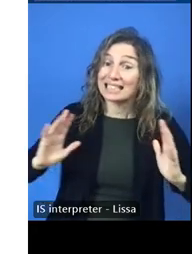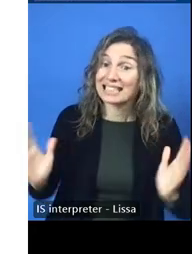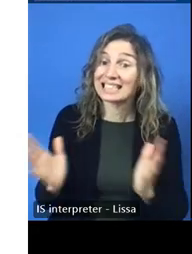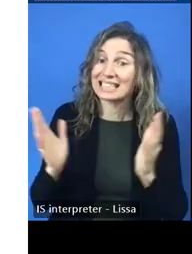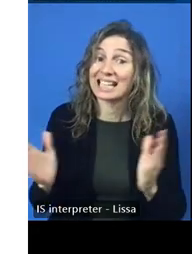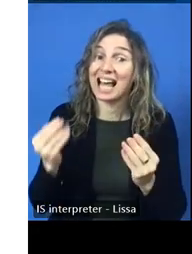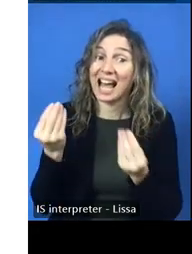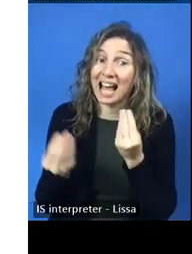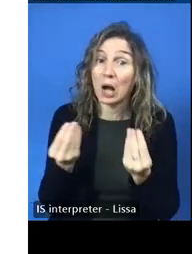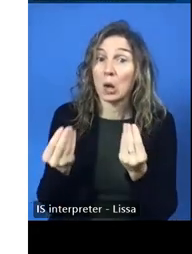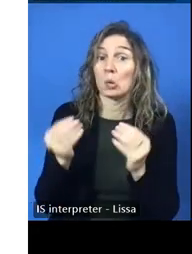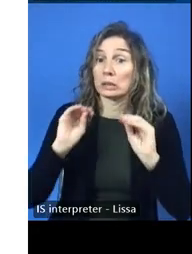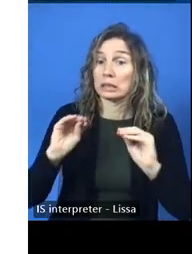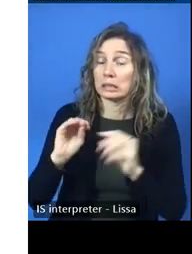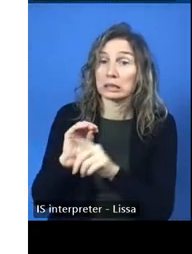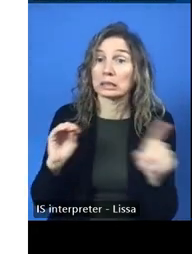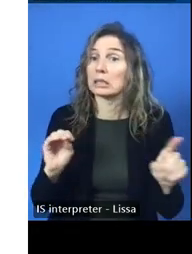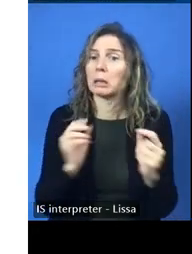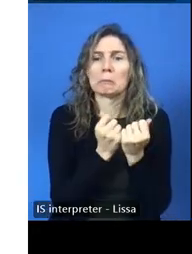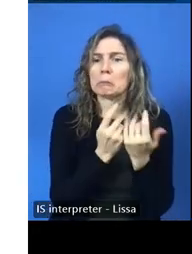Next,